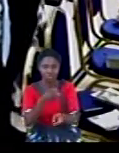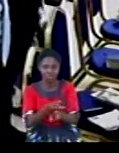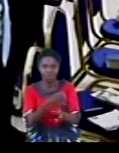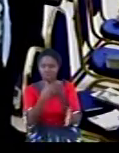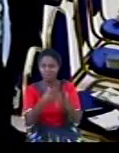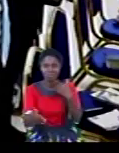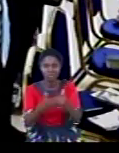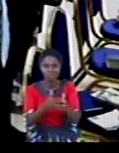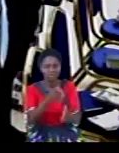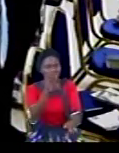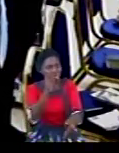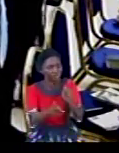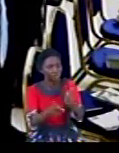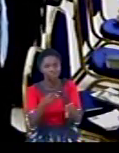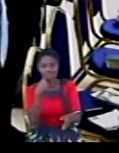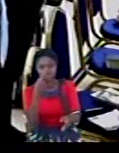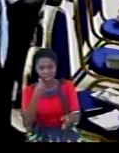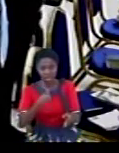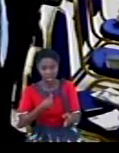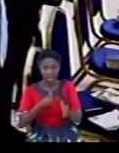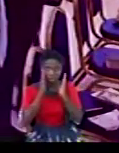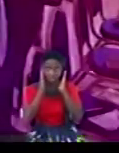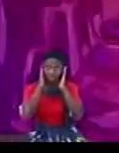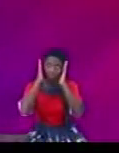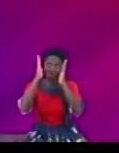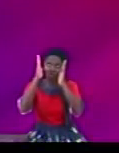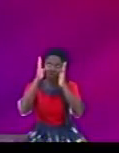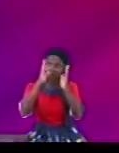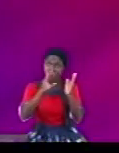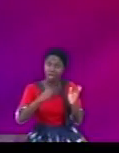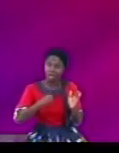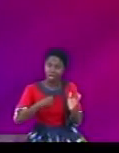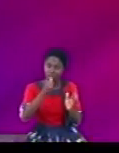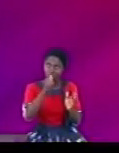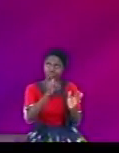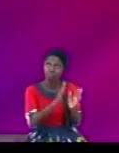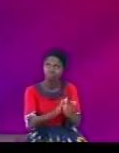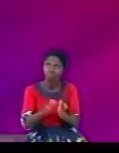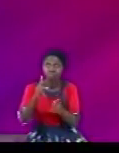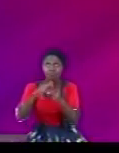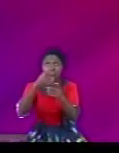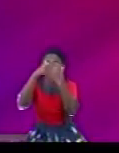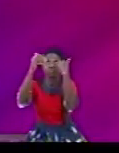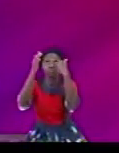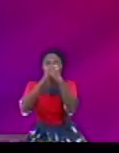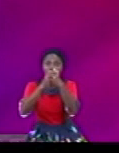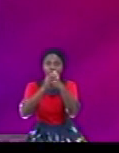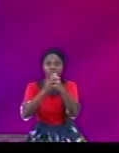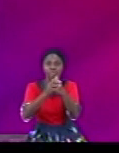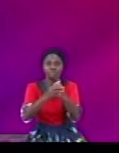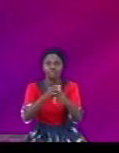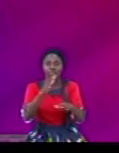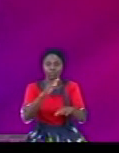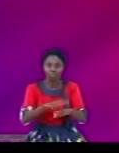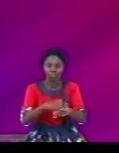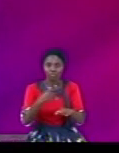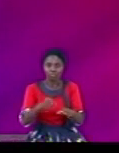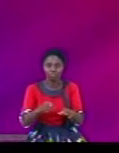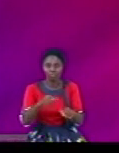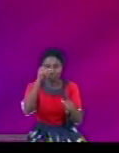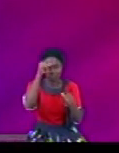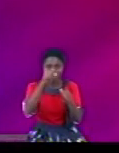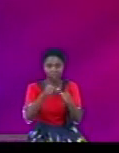looking ahead. I'm going to heaven. And today the Lord spoke to us on remembrance of Paul's preaching